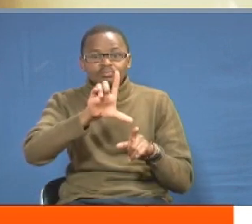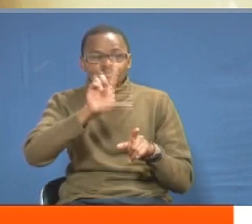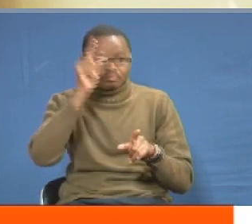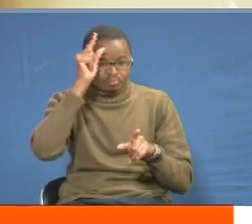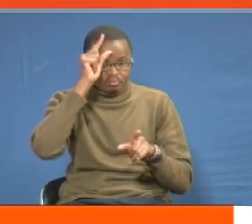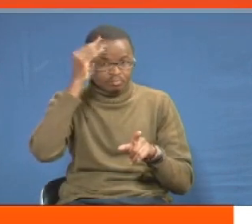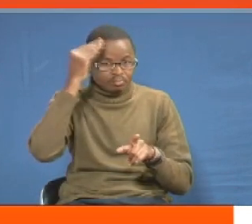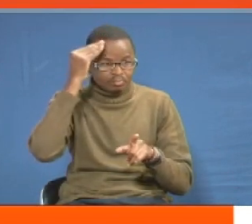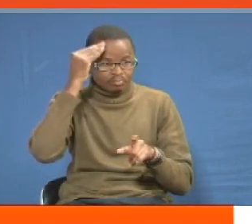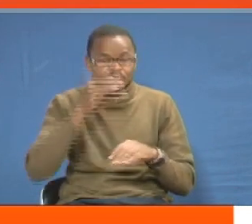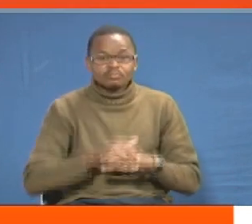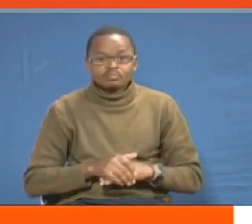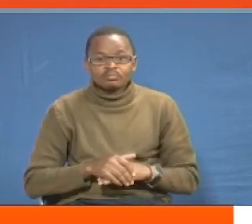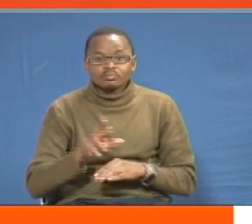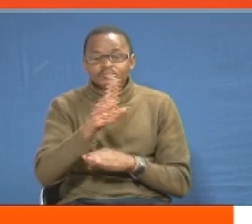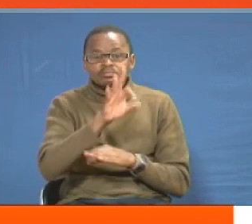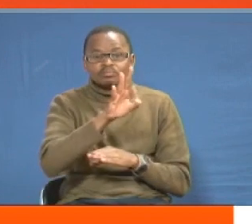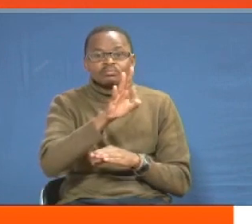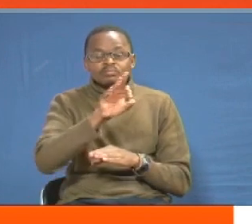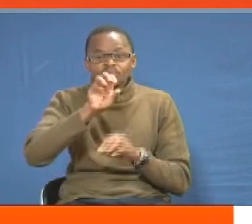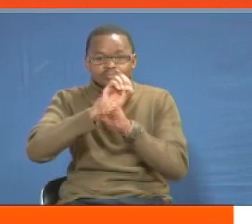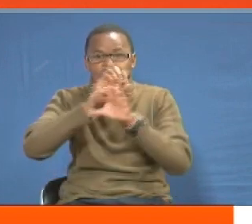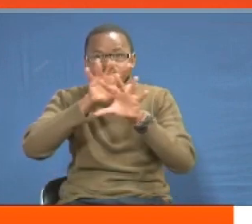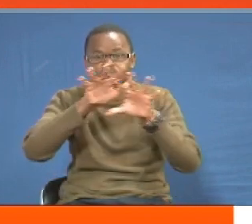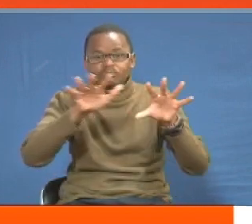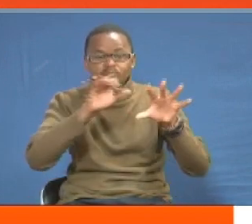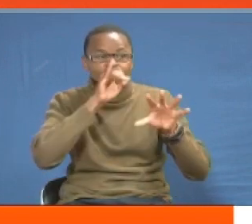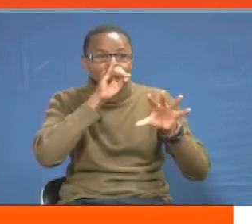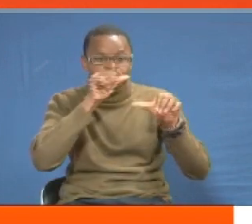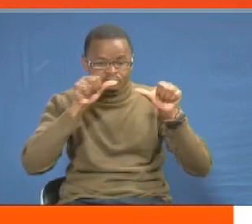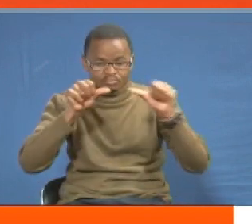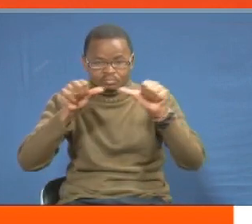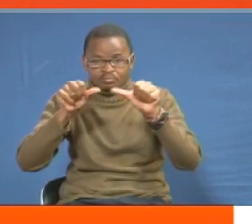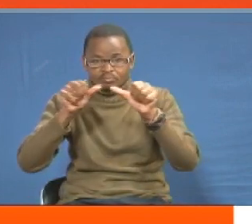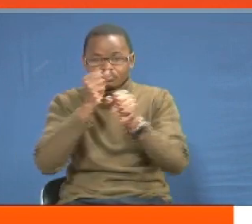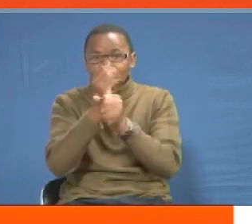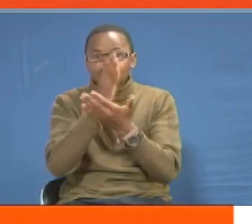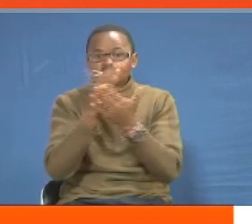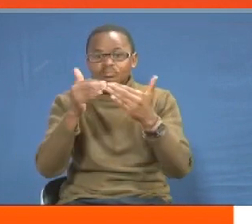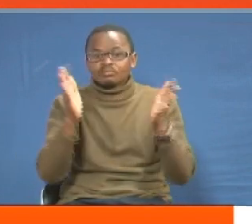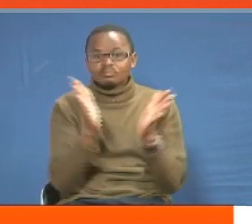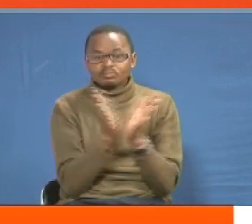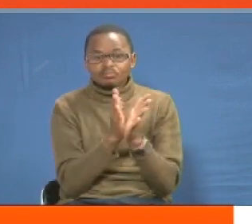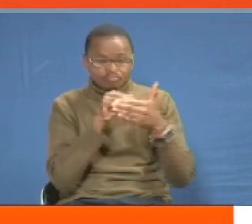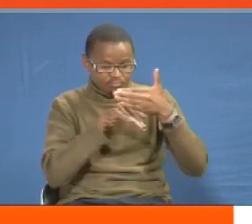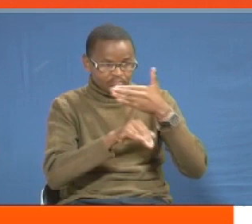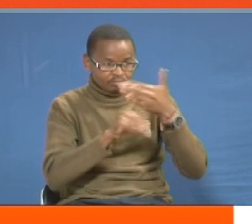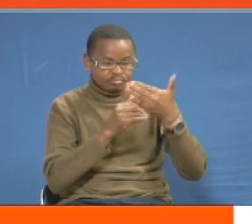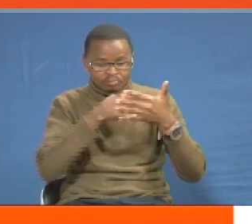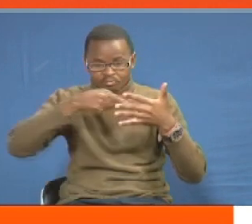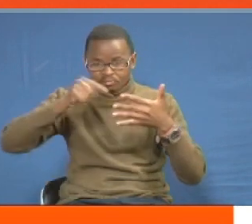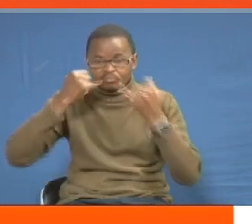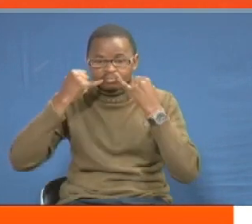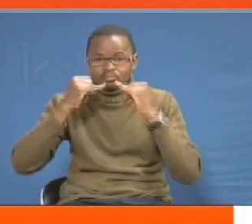of girl child education? The use of media. We still continue to ensure that communities can access the